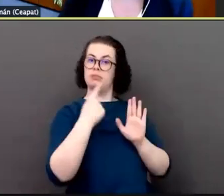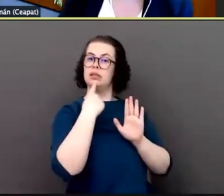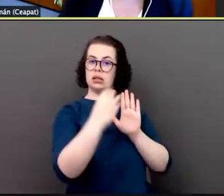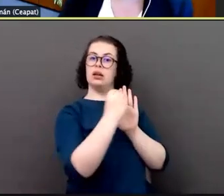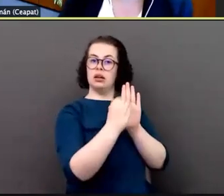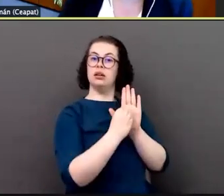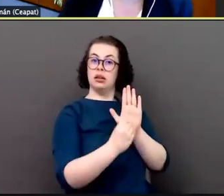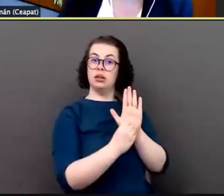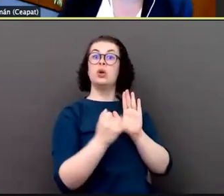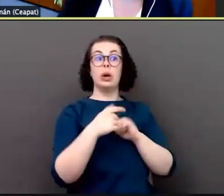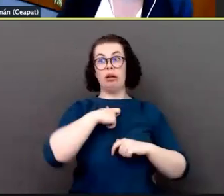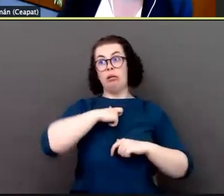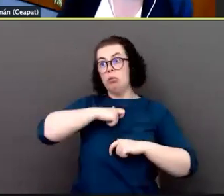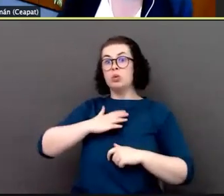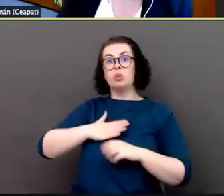particular needs.